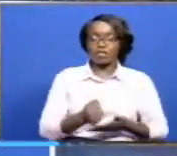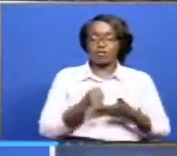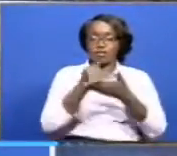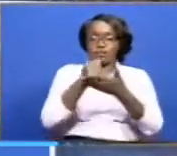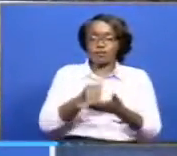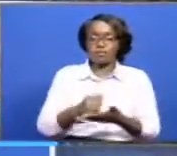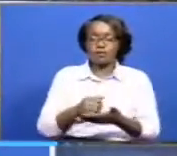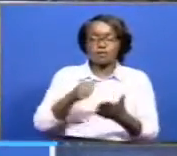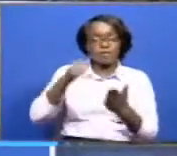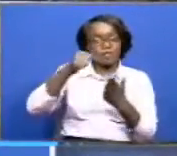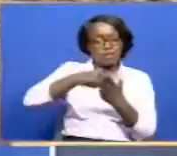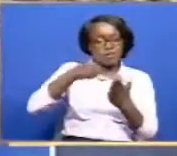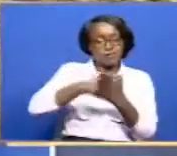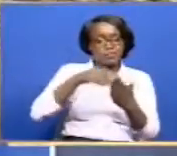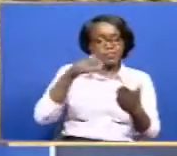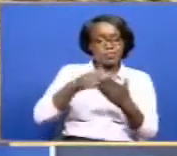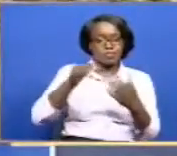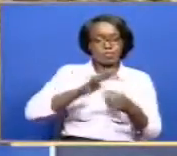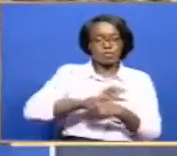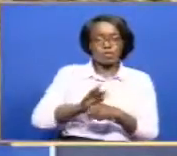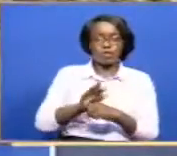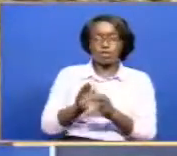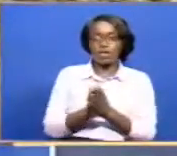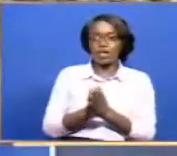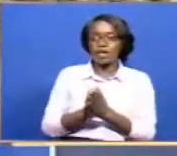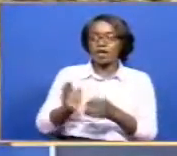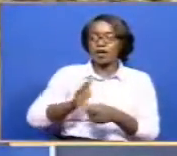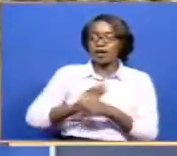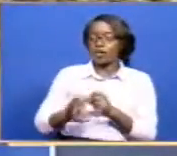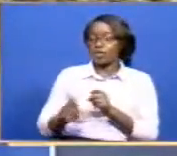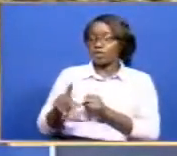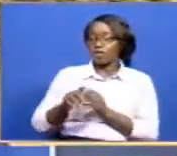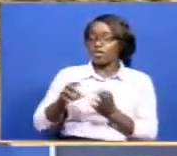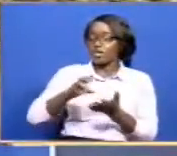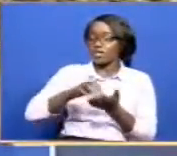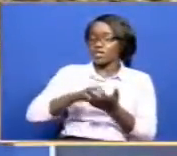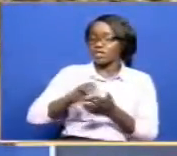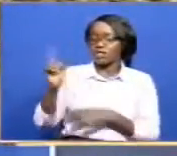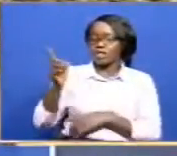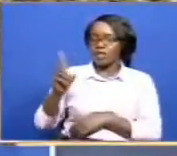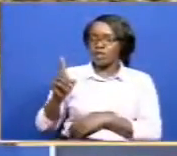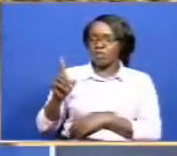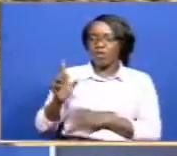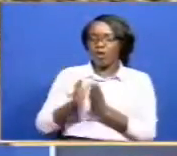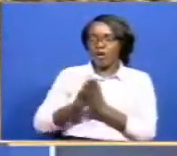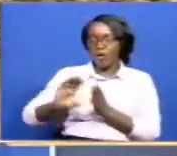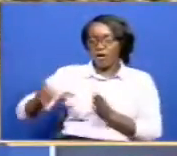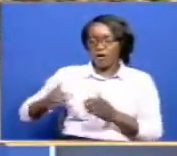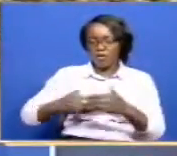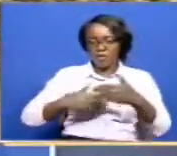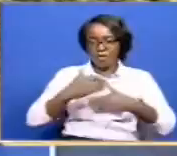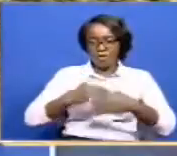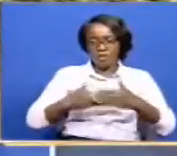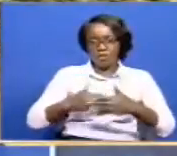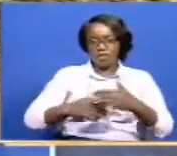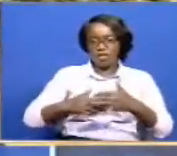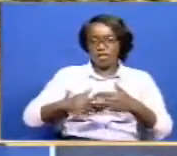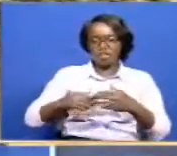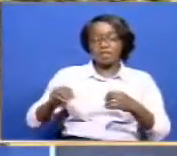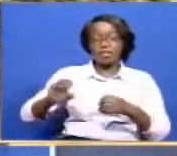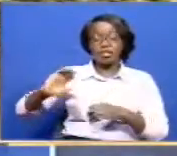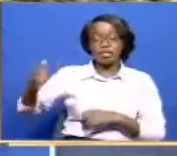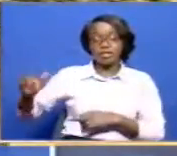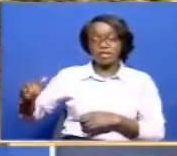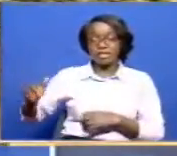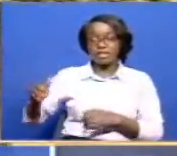against COVID-19 pandemic. The number of coronavirus cases in Nairobi and counties neighboring the metropolitan city